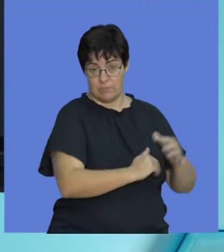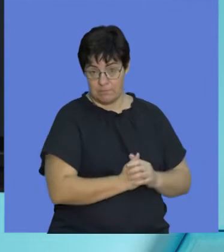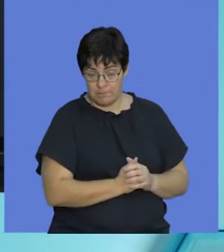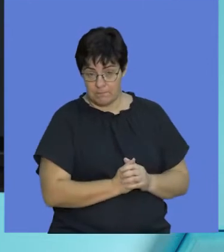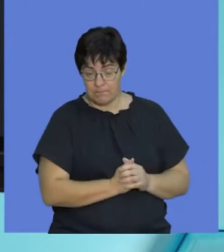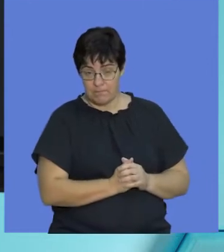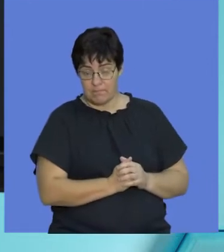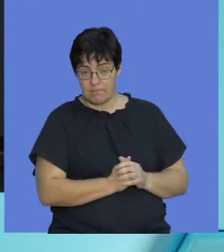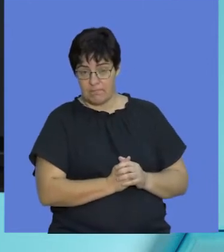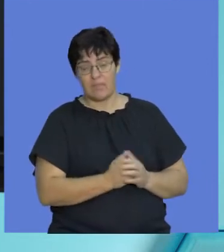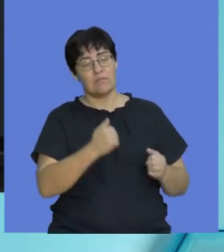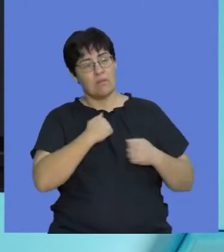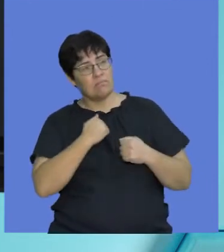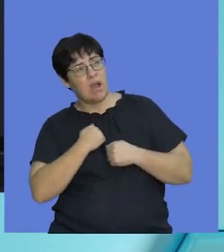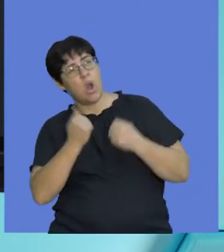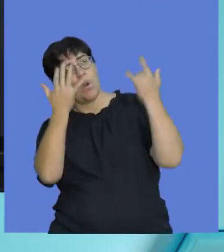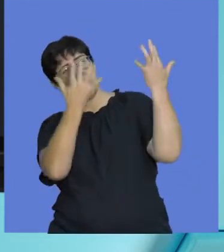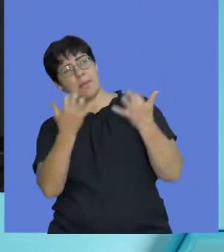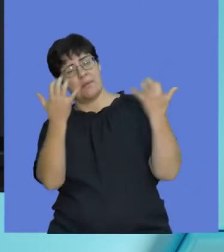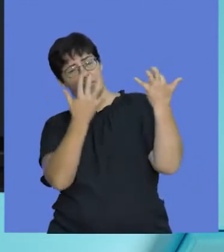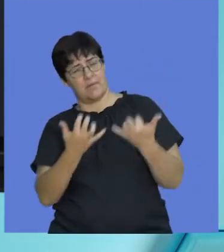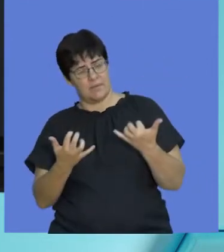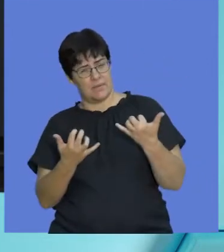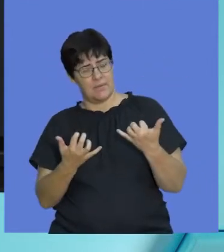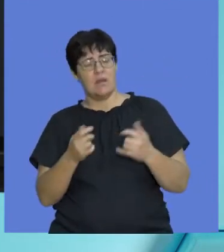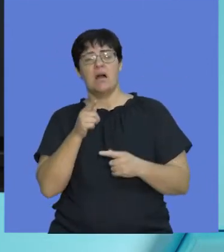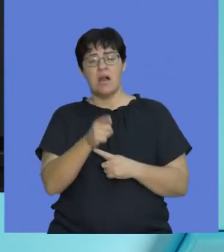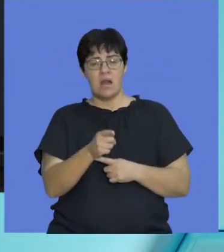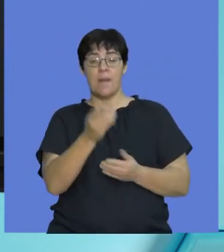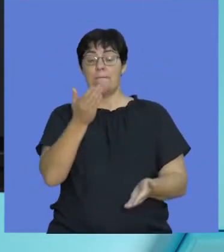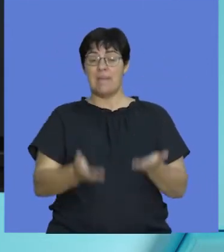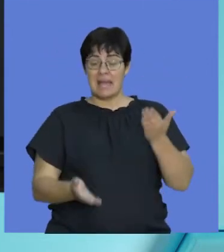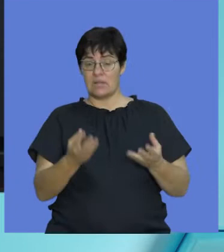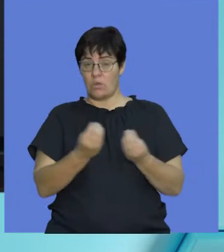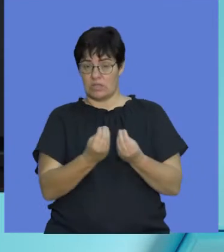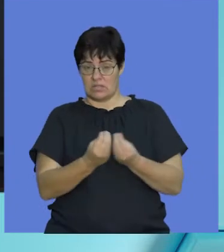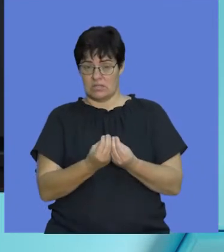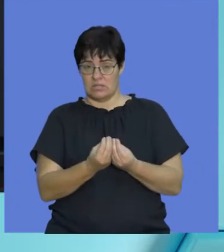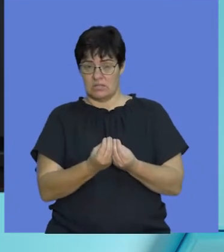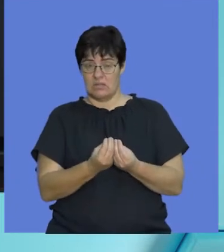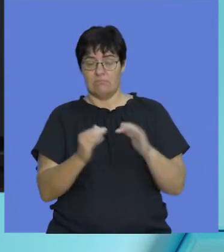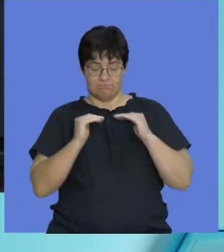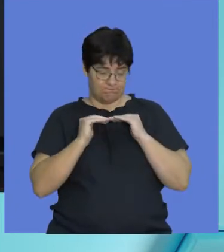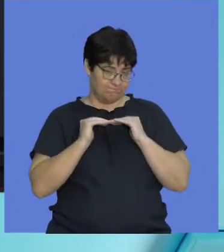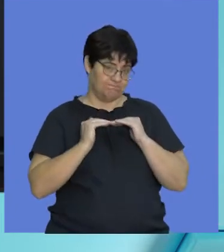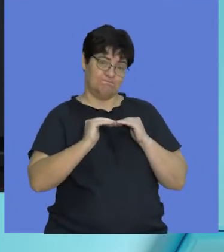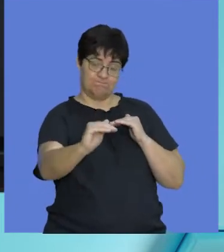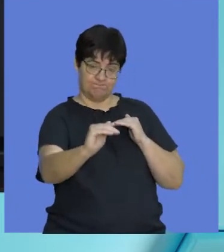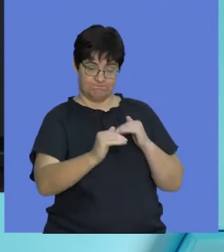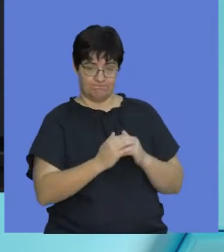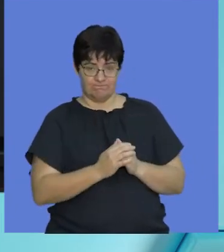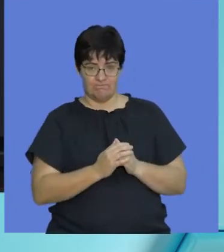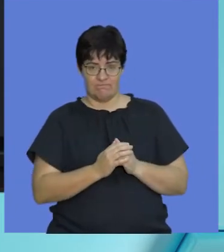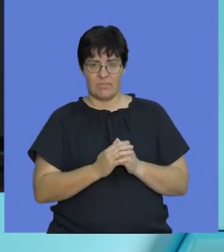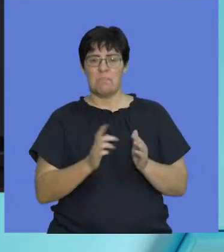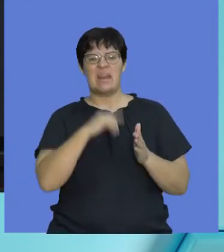Generally speaking, in our calculations, the mass of an object will remain constant.